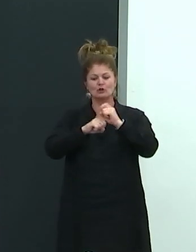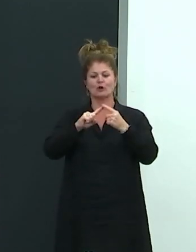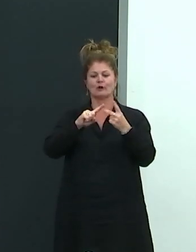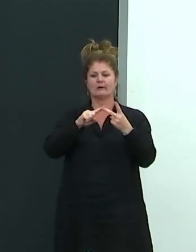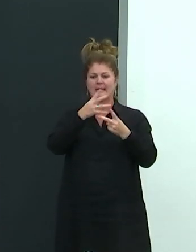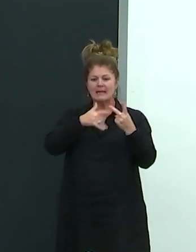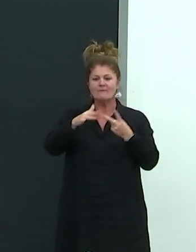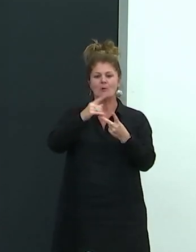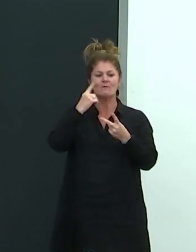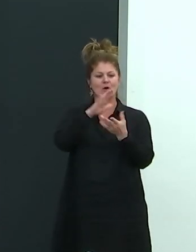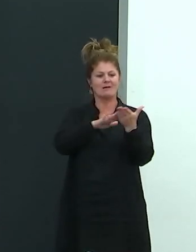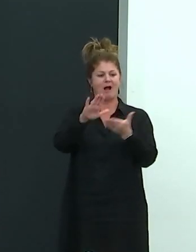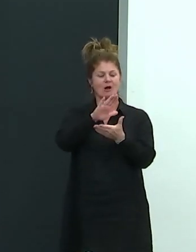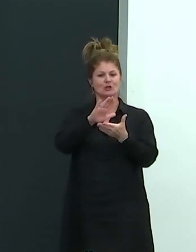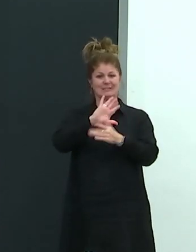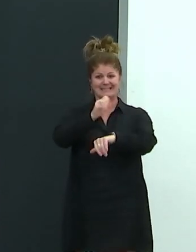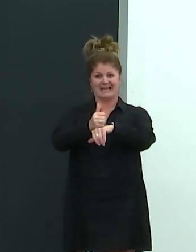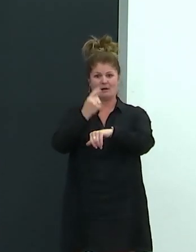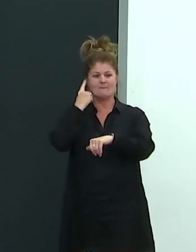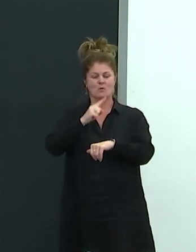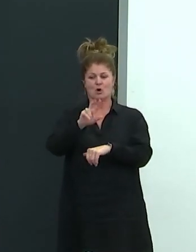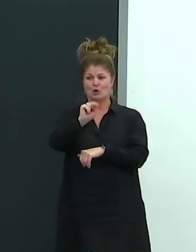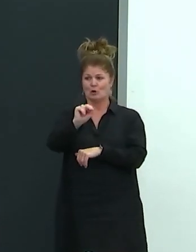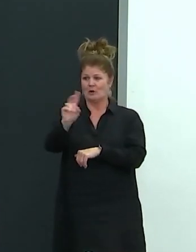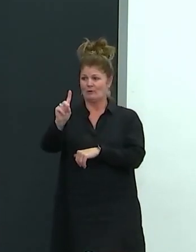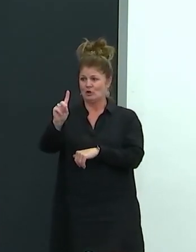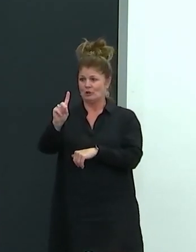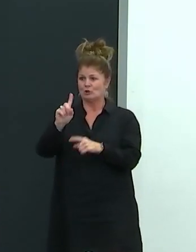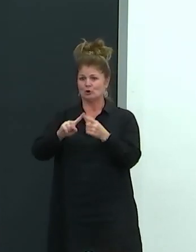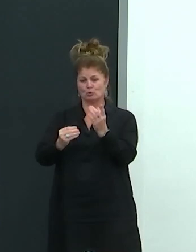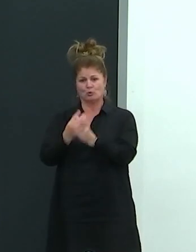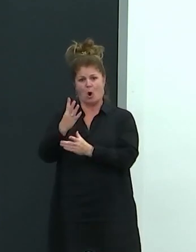is not designed for the neurodivergent student to thrive.